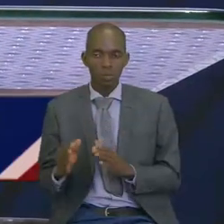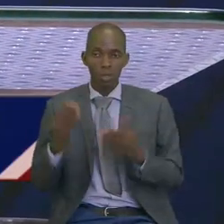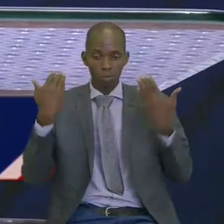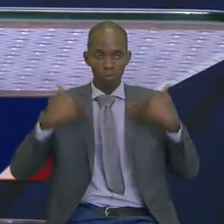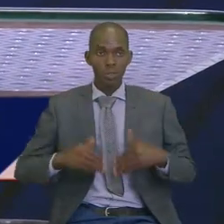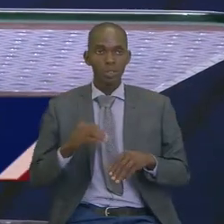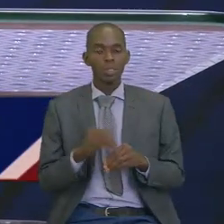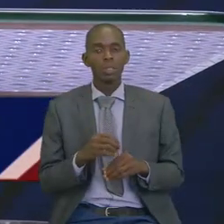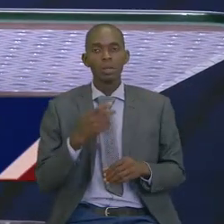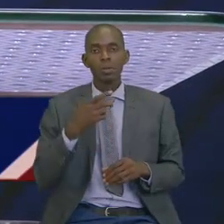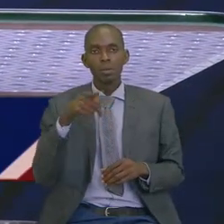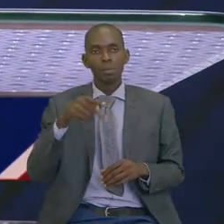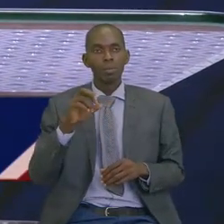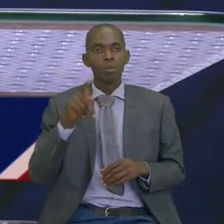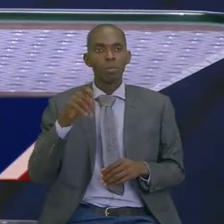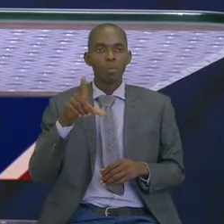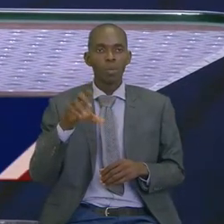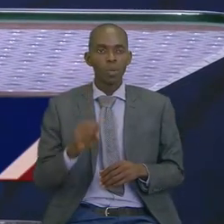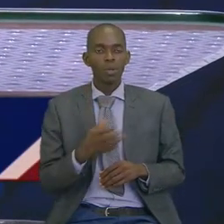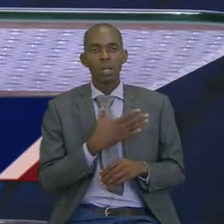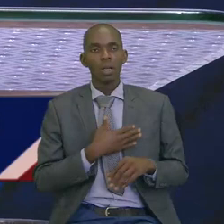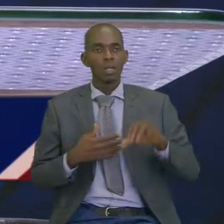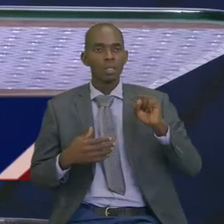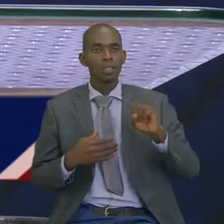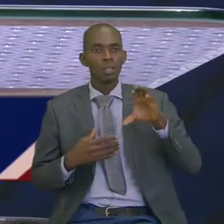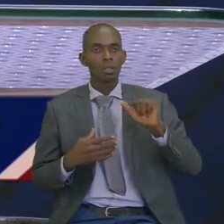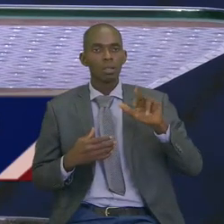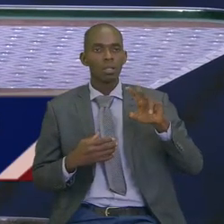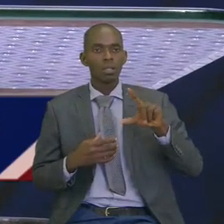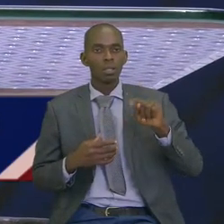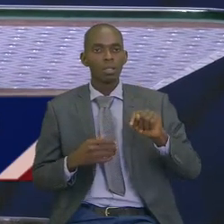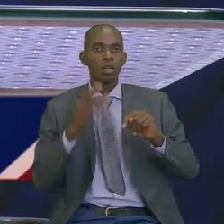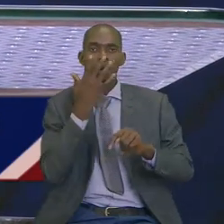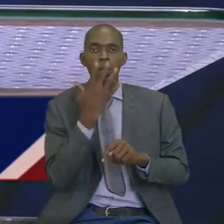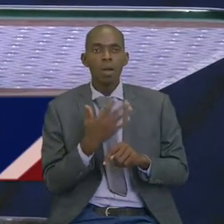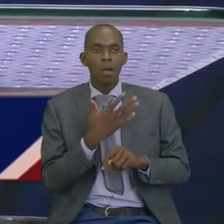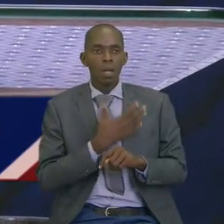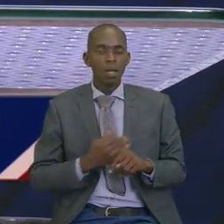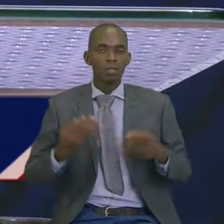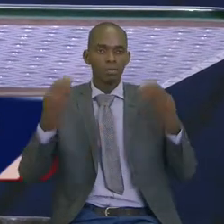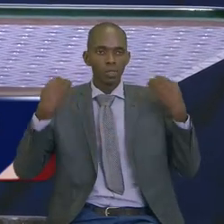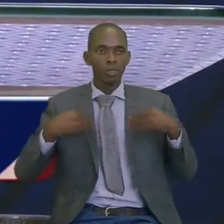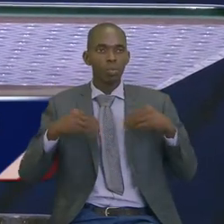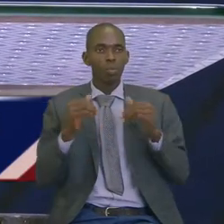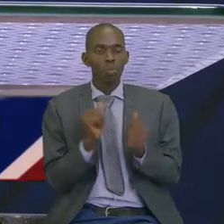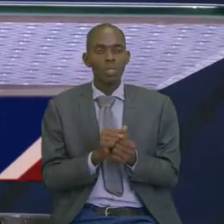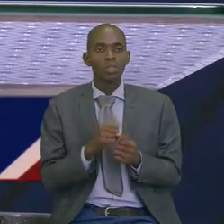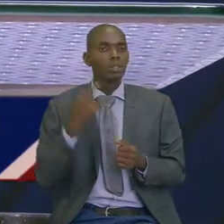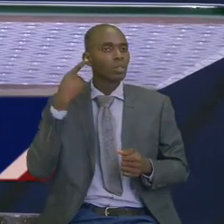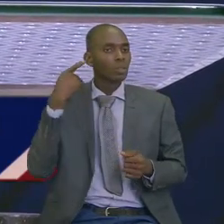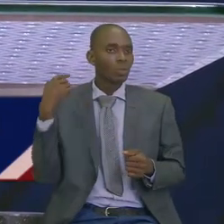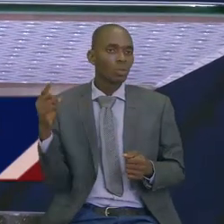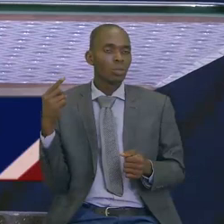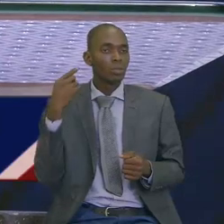purple and scarlet color and decked with gold. And decked with